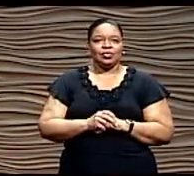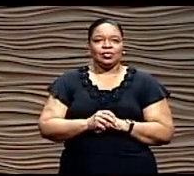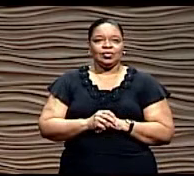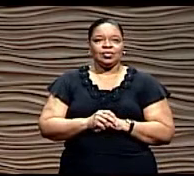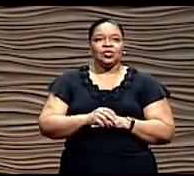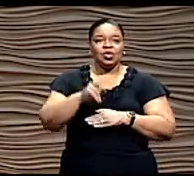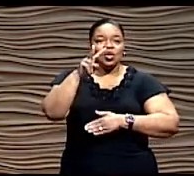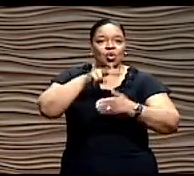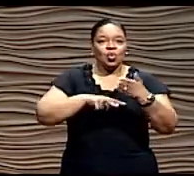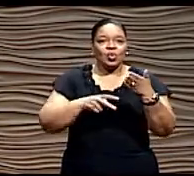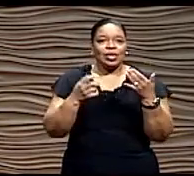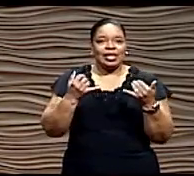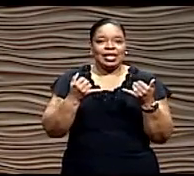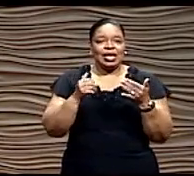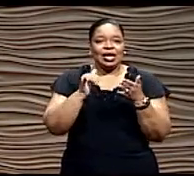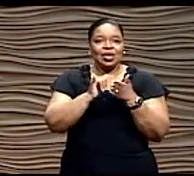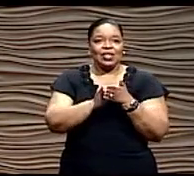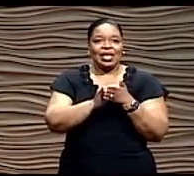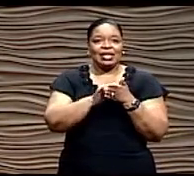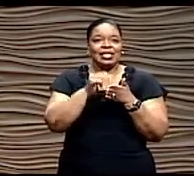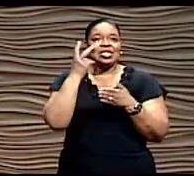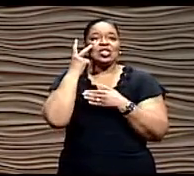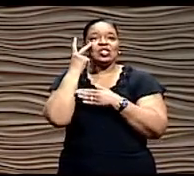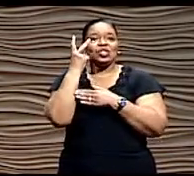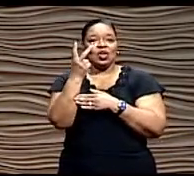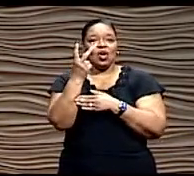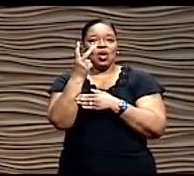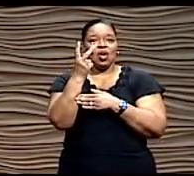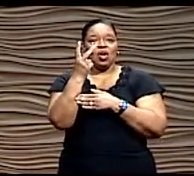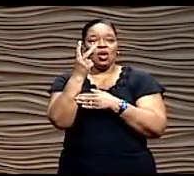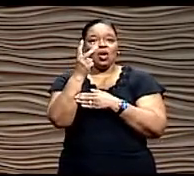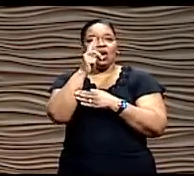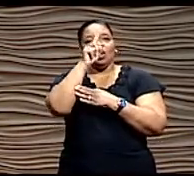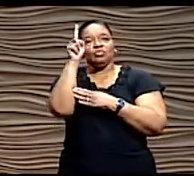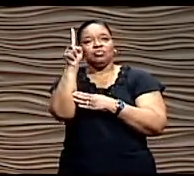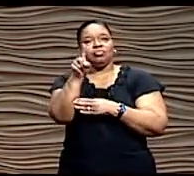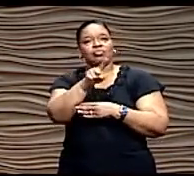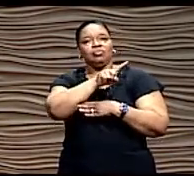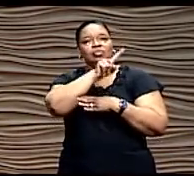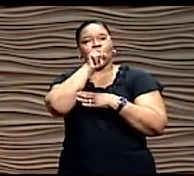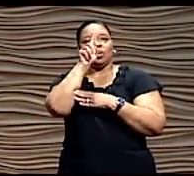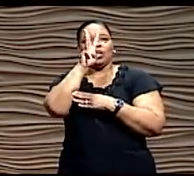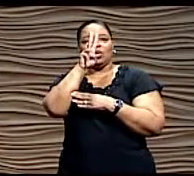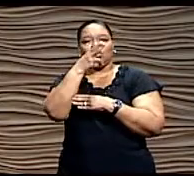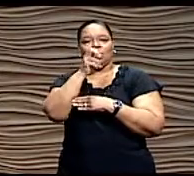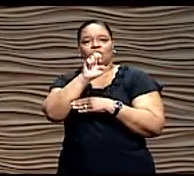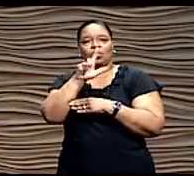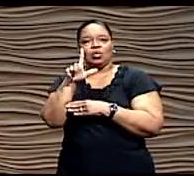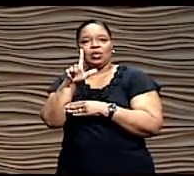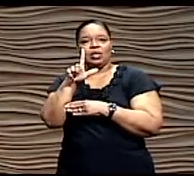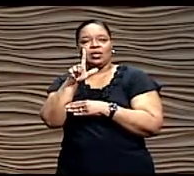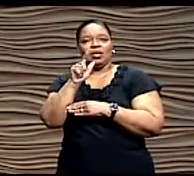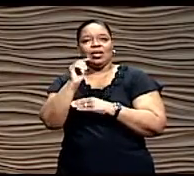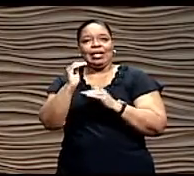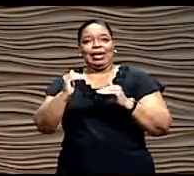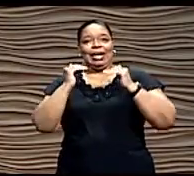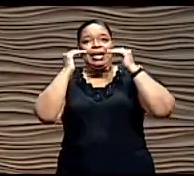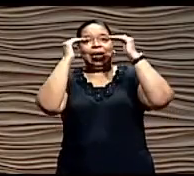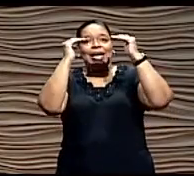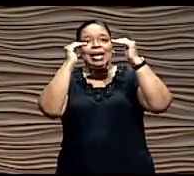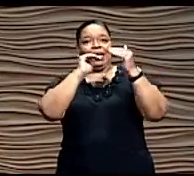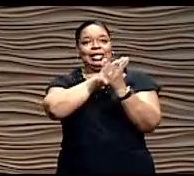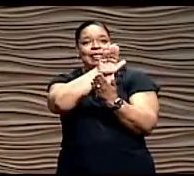2, you'll read where Ezekiel saw a wheel way up in the